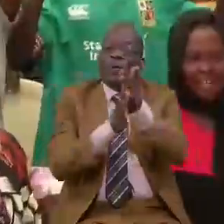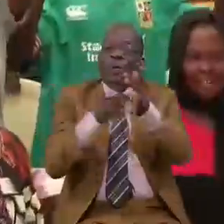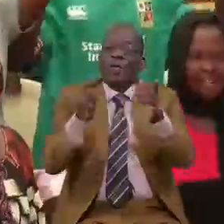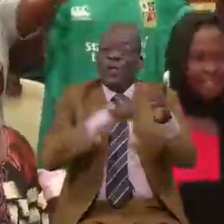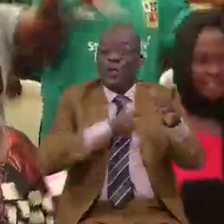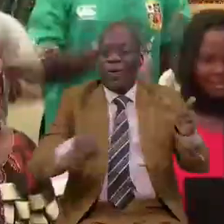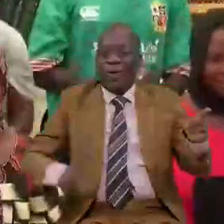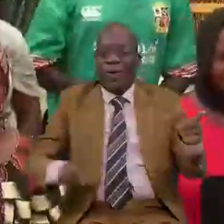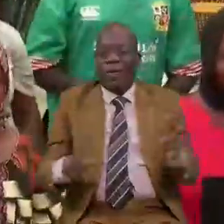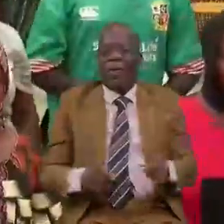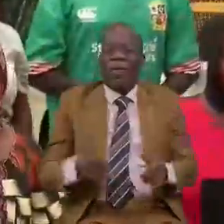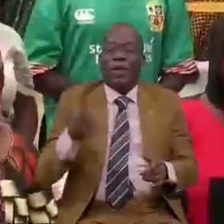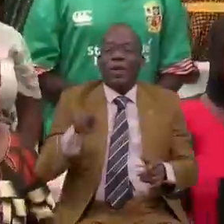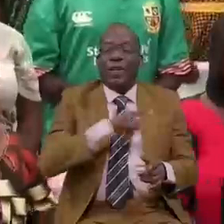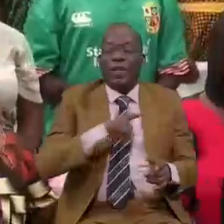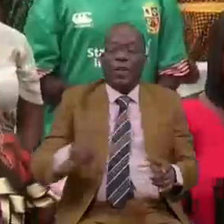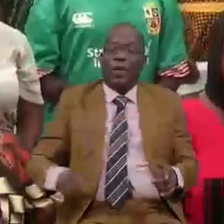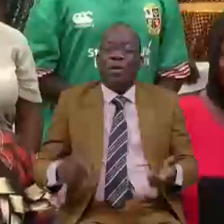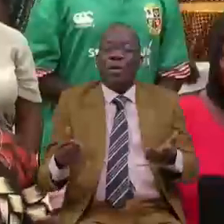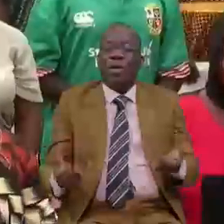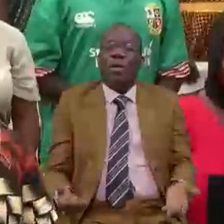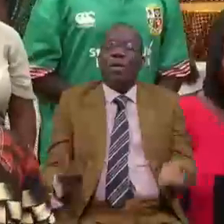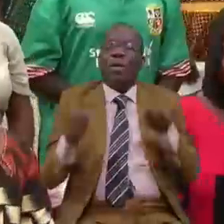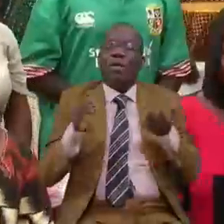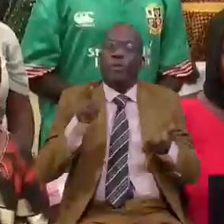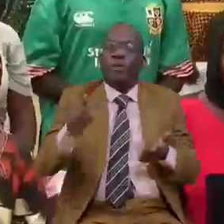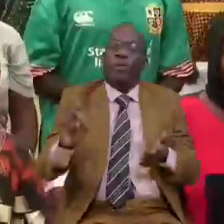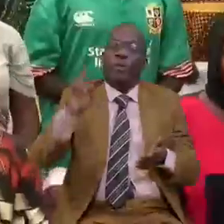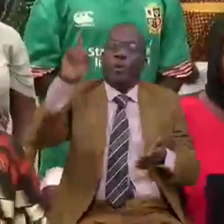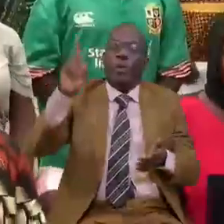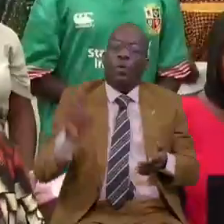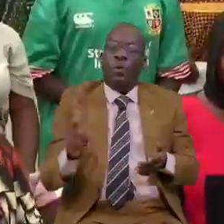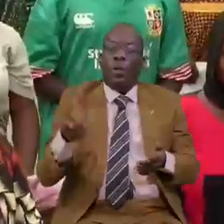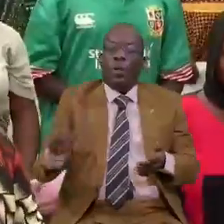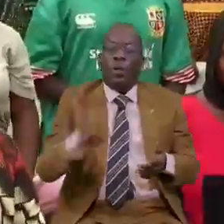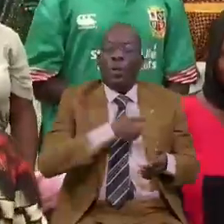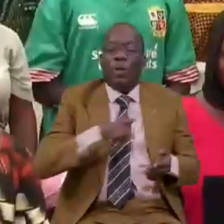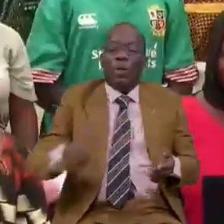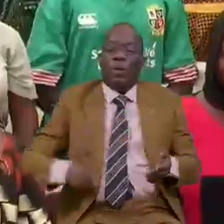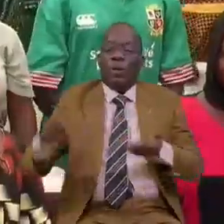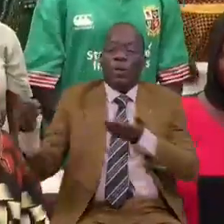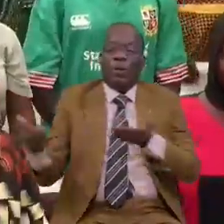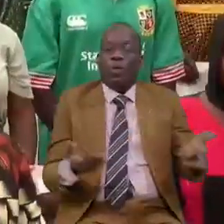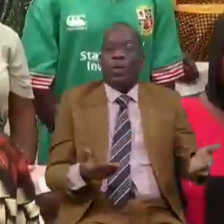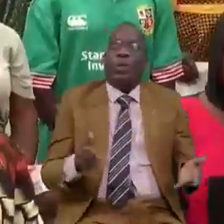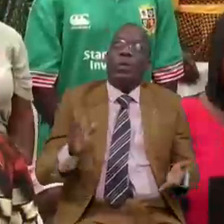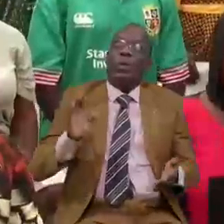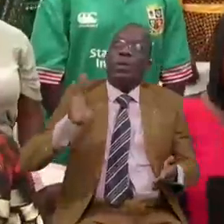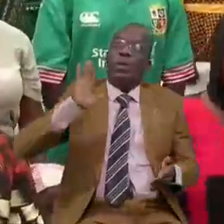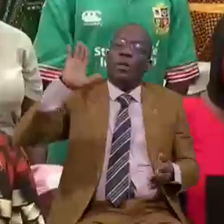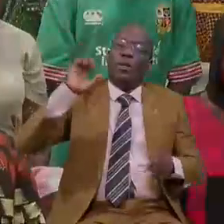The Lord lift you up. And the Lord bring his power to work more than